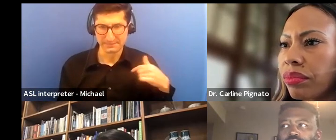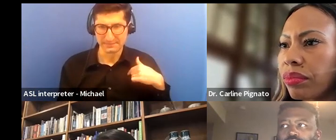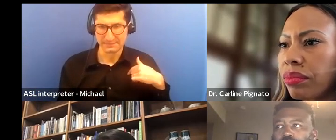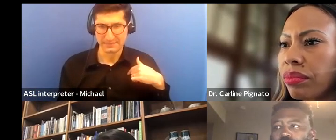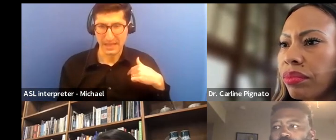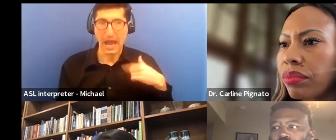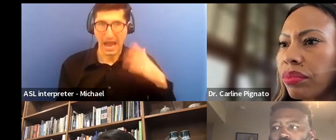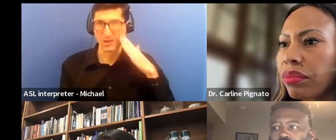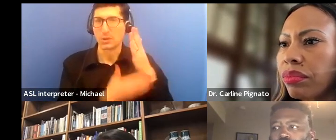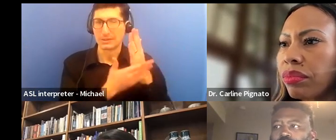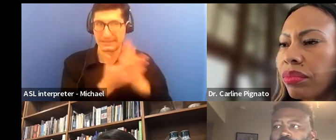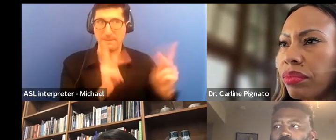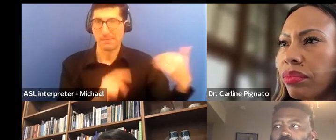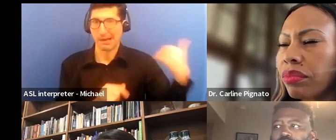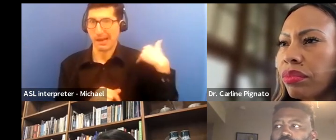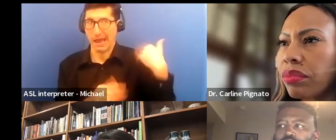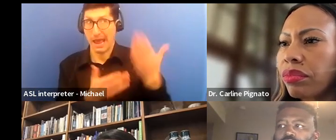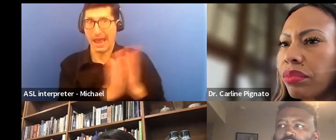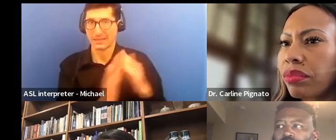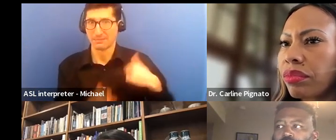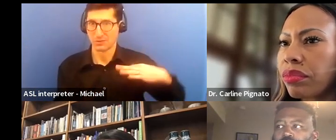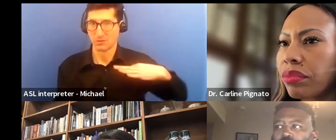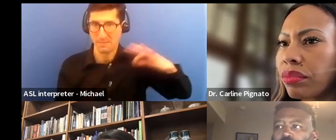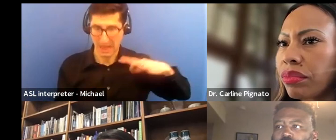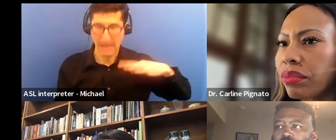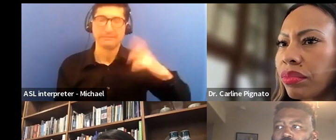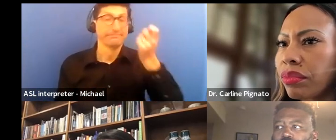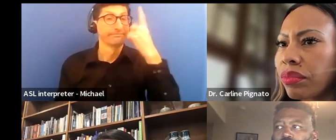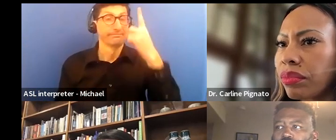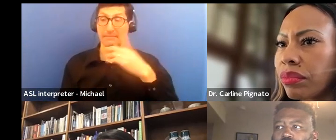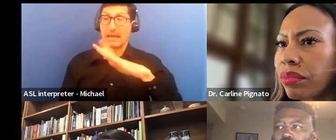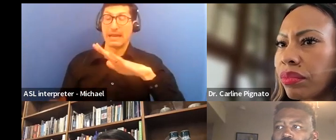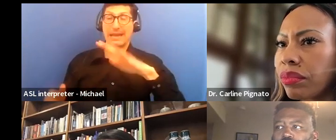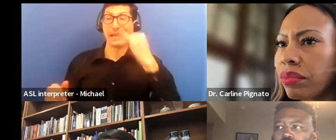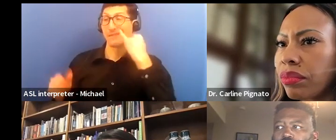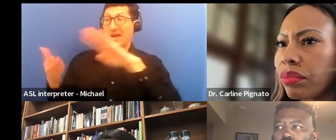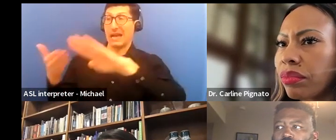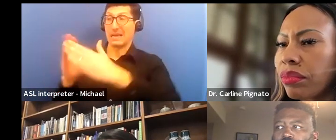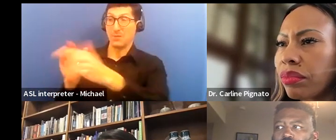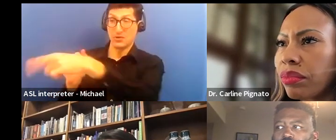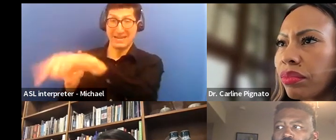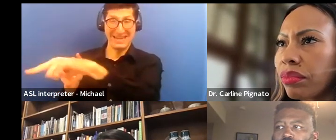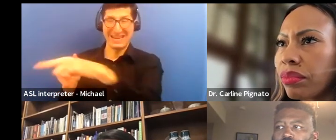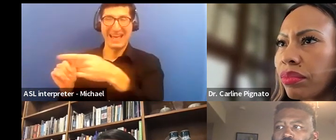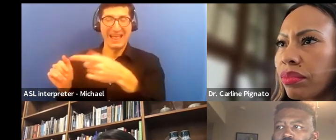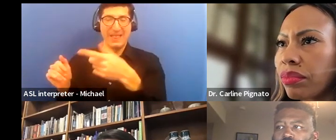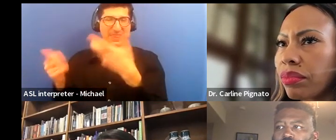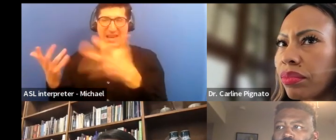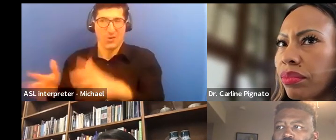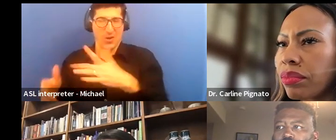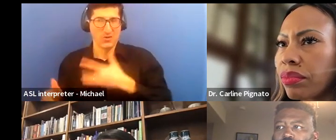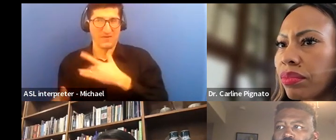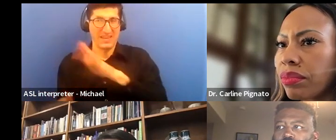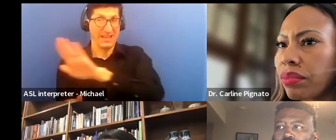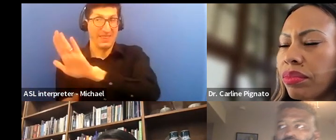communities hate to feel that you're wanting to leave them. And if your name gets out of that, you're